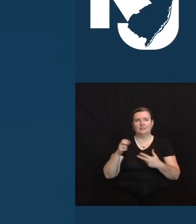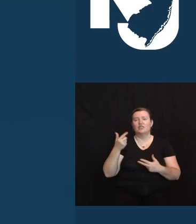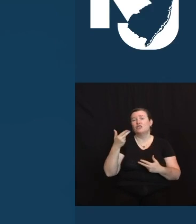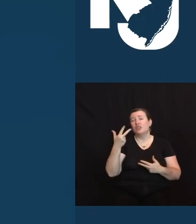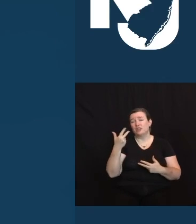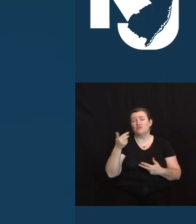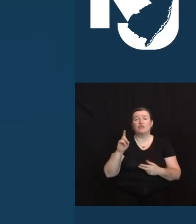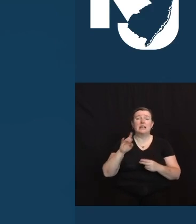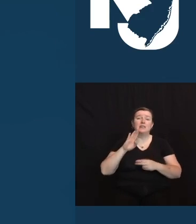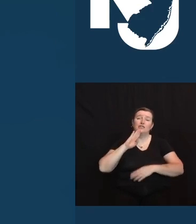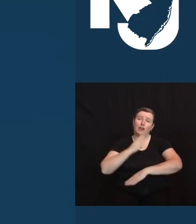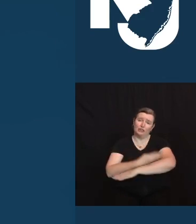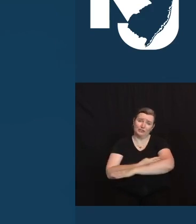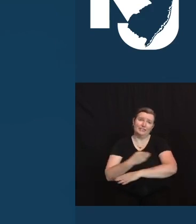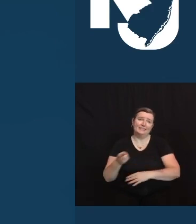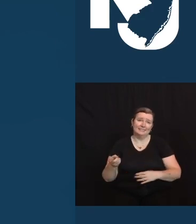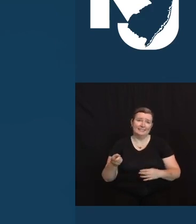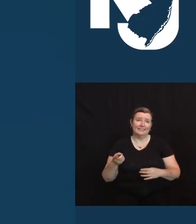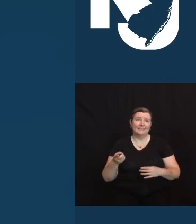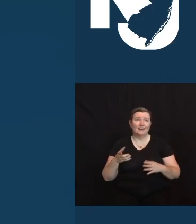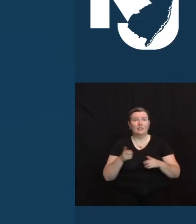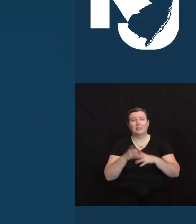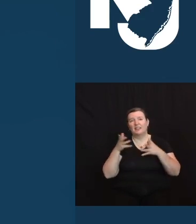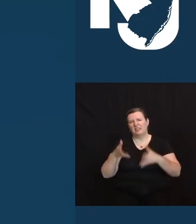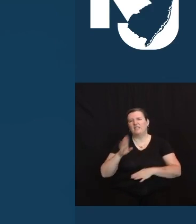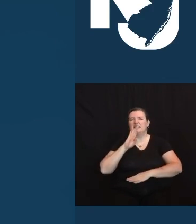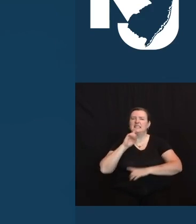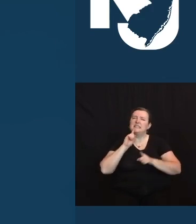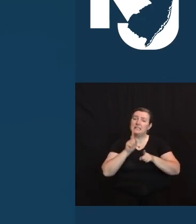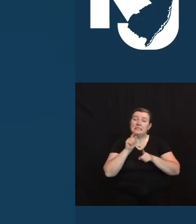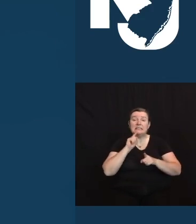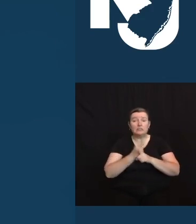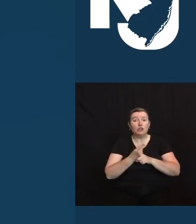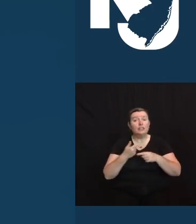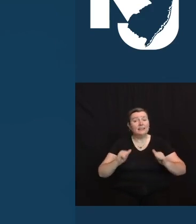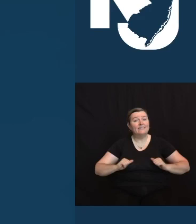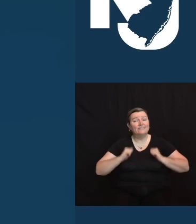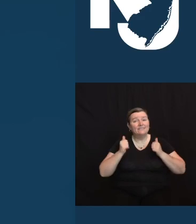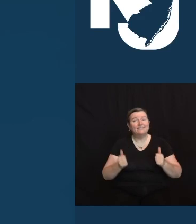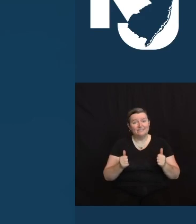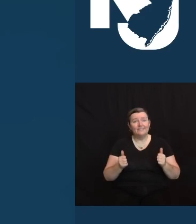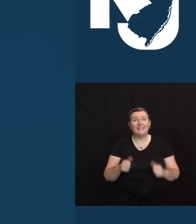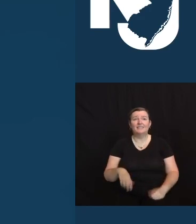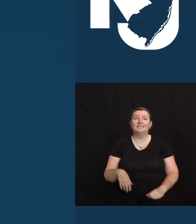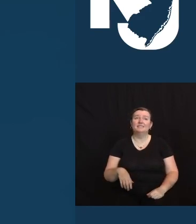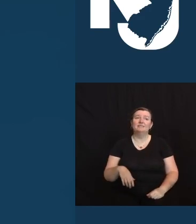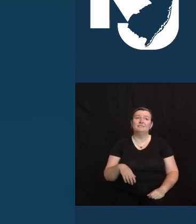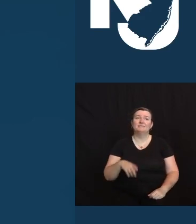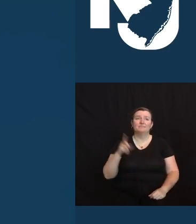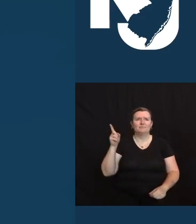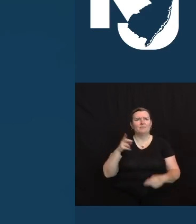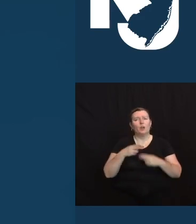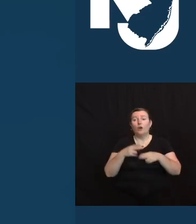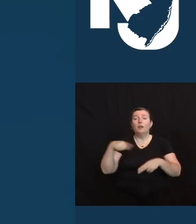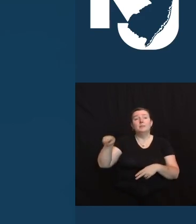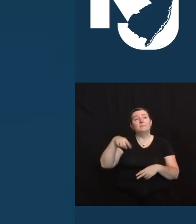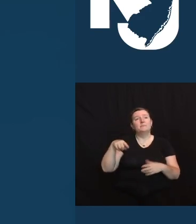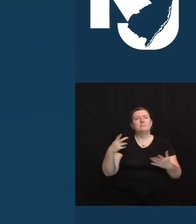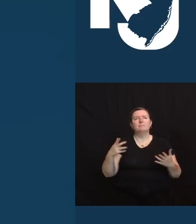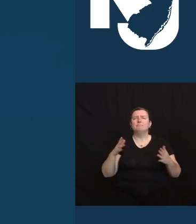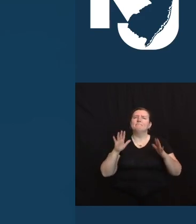great-grandchildren. He's also survived by his sister, Jane. A member of our greatest generation, and we're going to speak about several of them today.